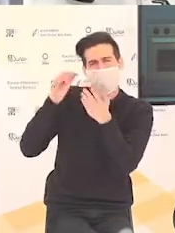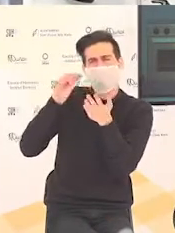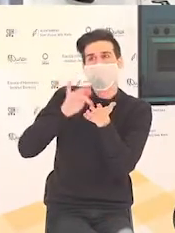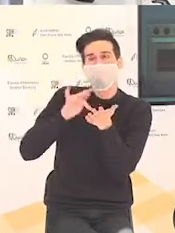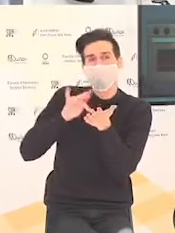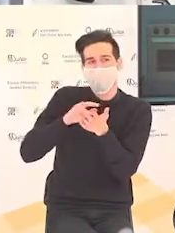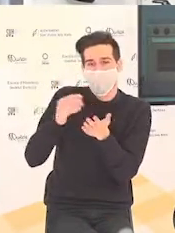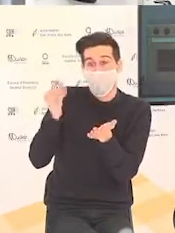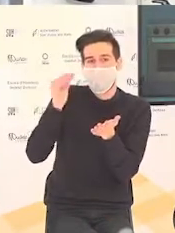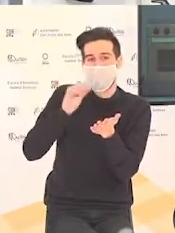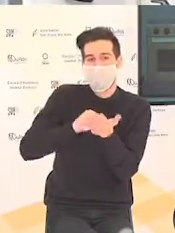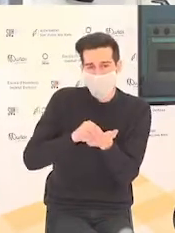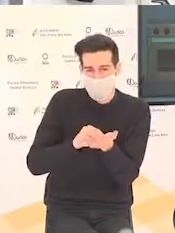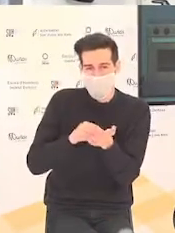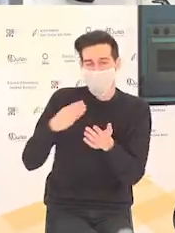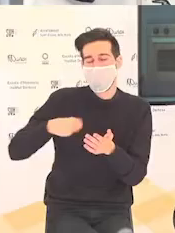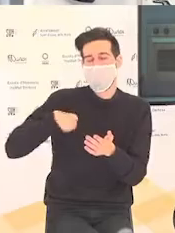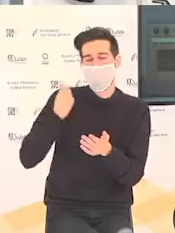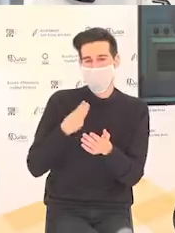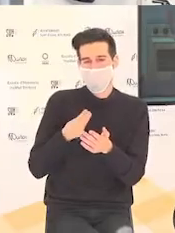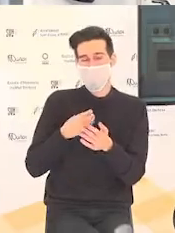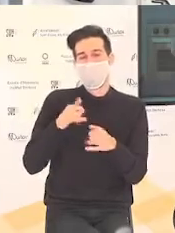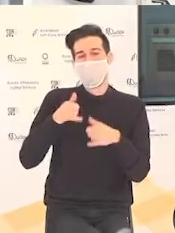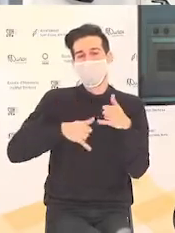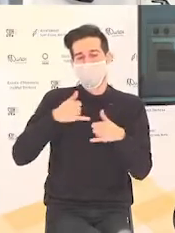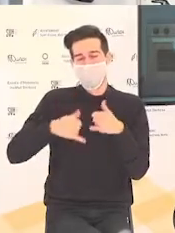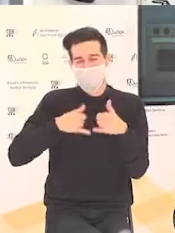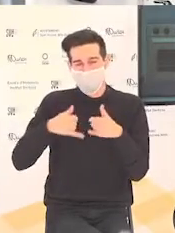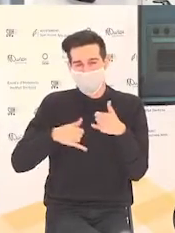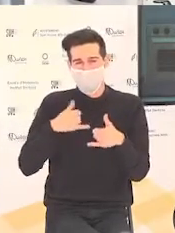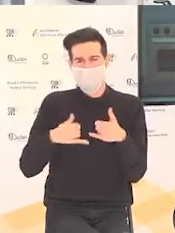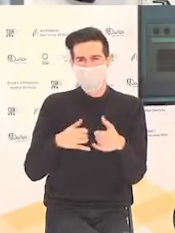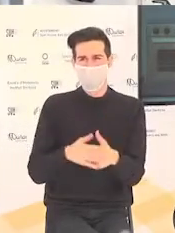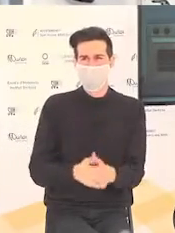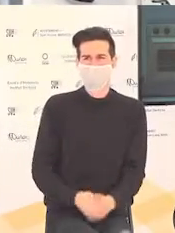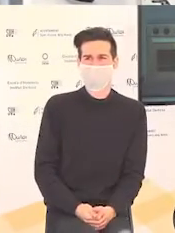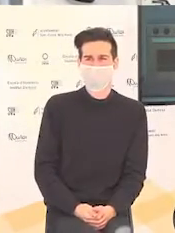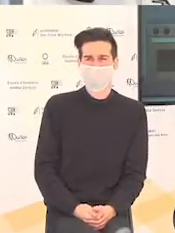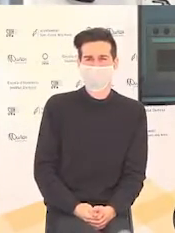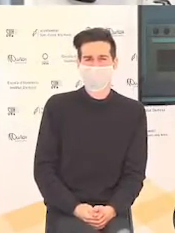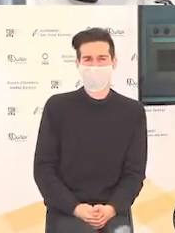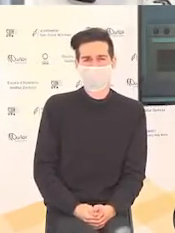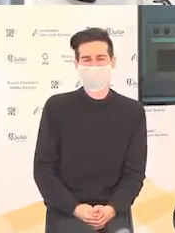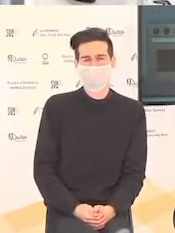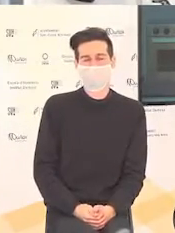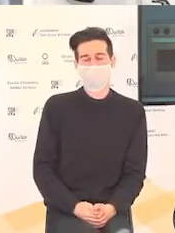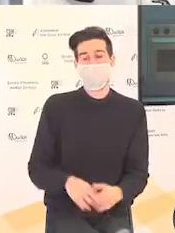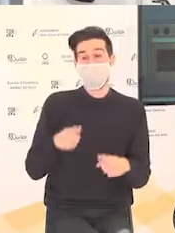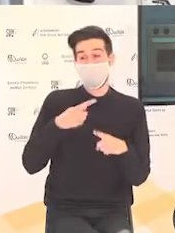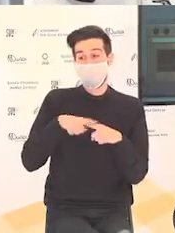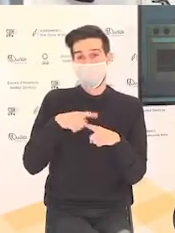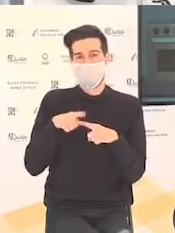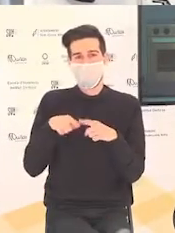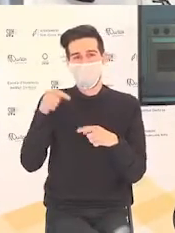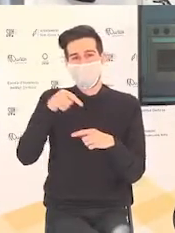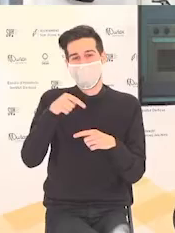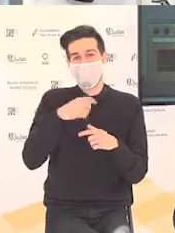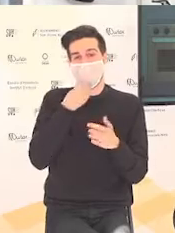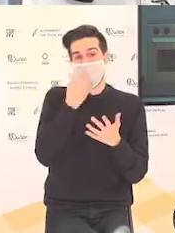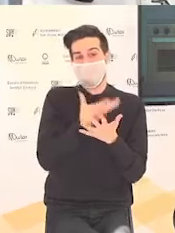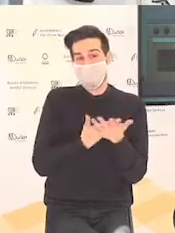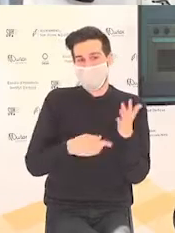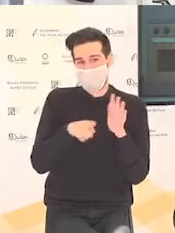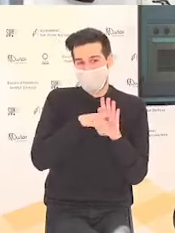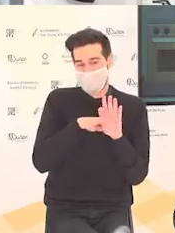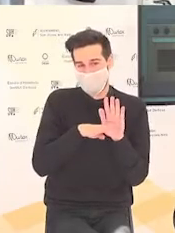one product for this demonstration. If I've got three products, it's easier to hide. Porque en estas recetas solamente tengo un producto.